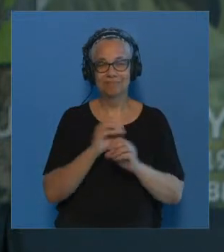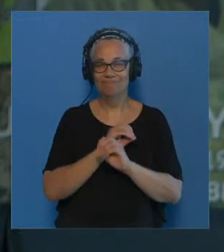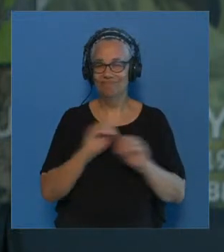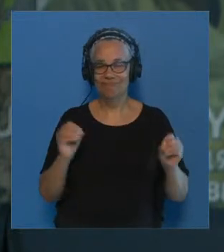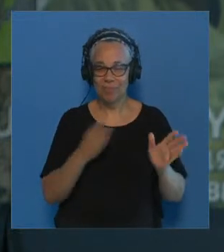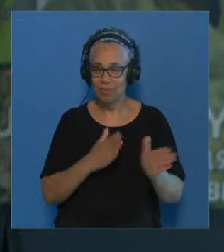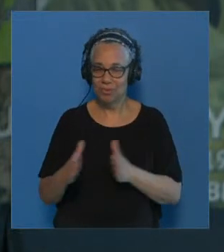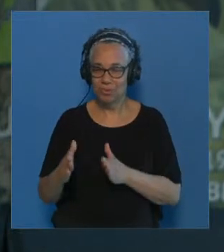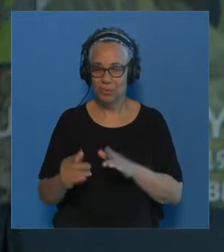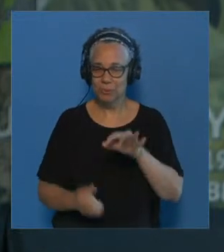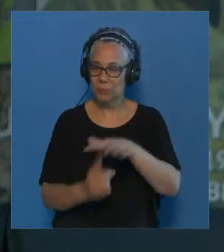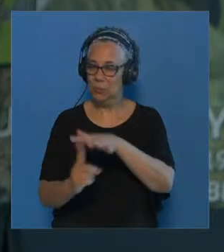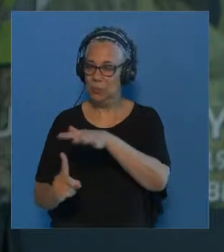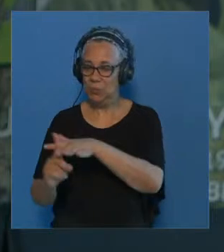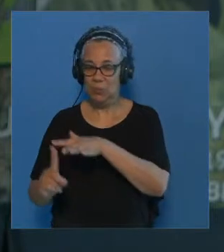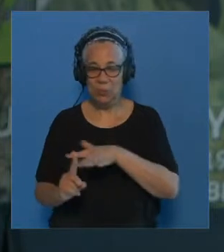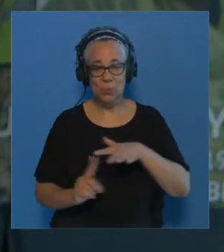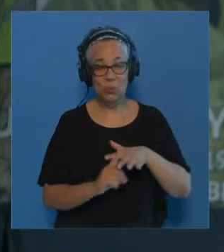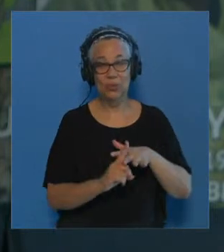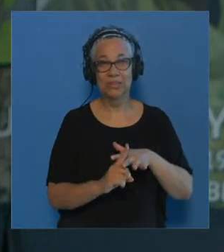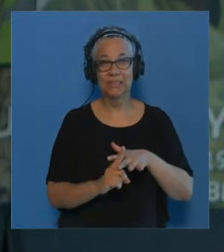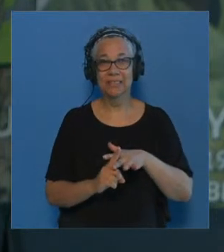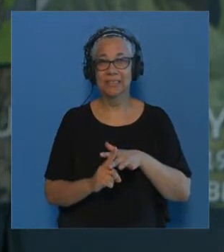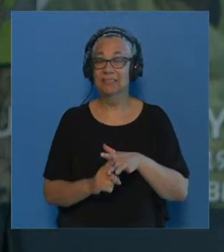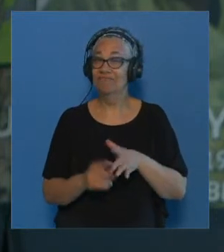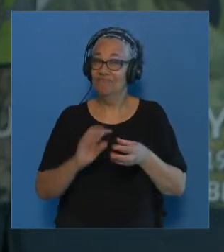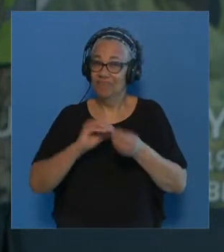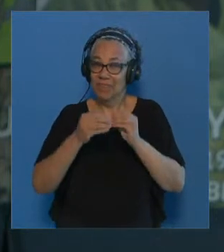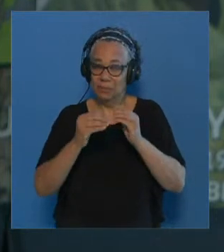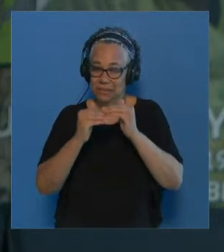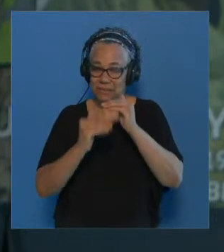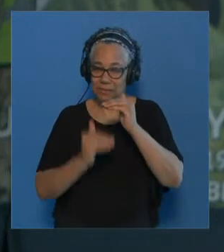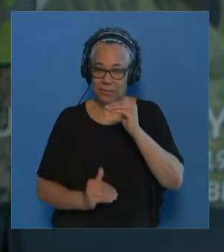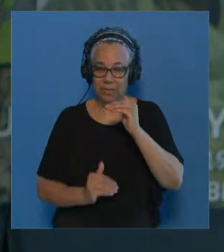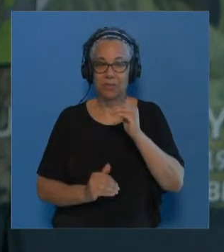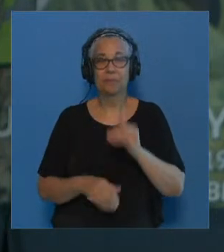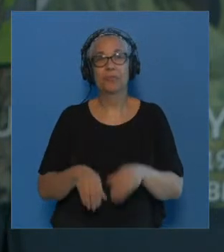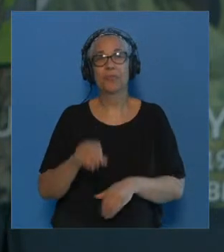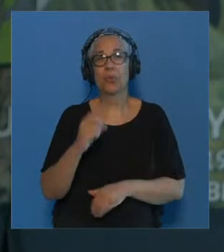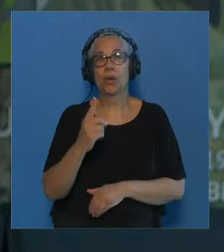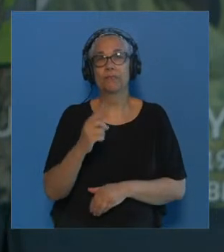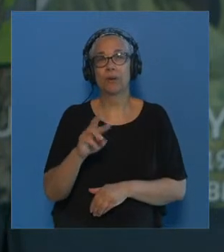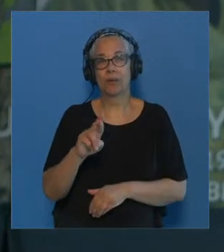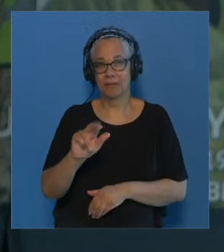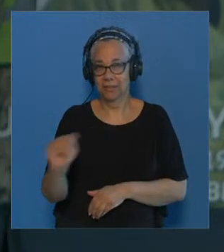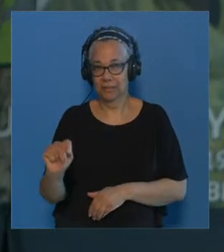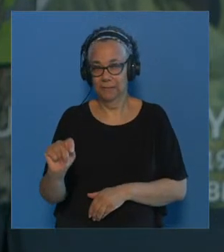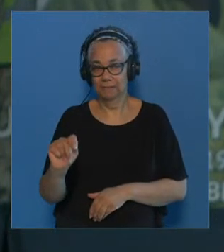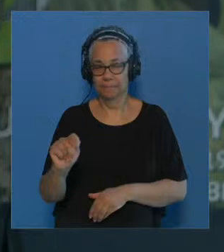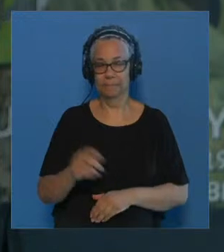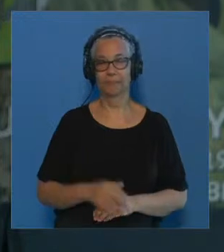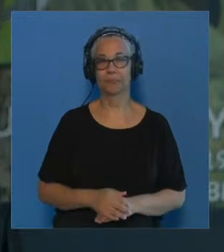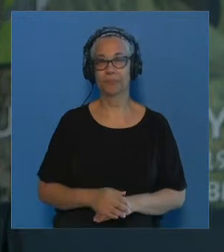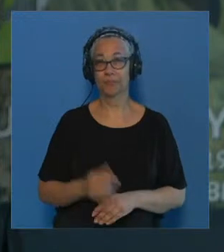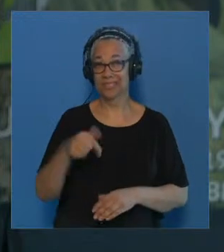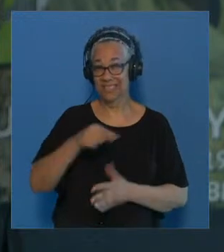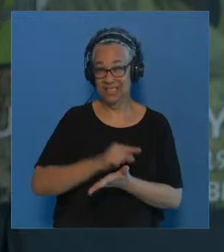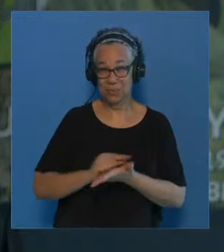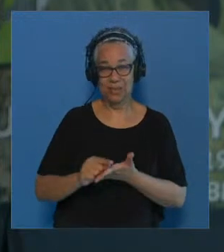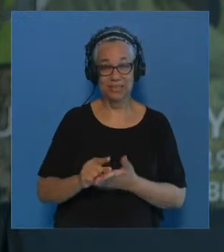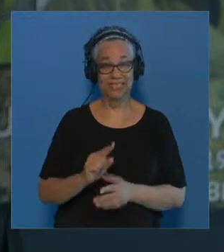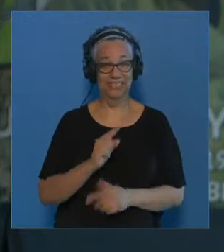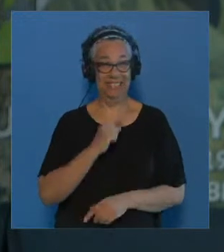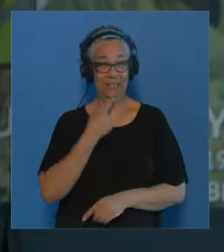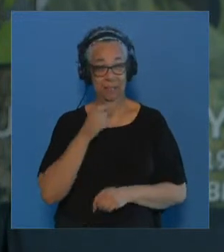average of our real-time reproduction number is below 1. This week's positive cases are a serious wake-up